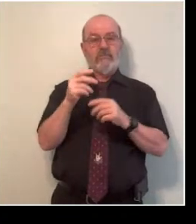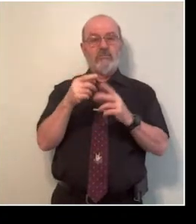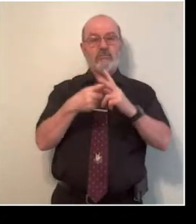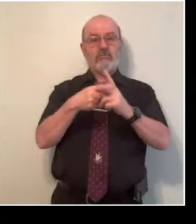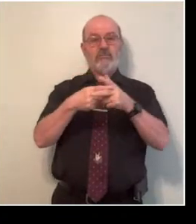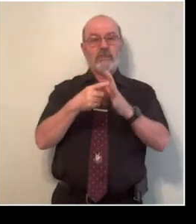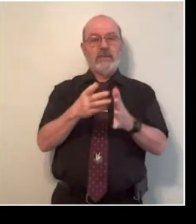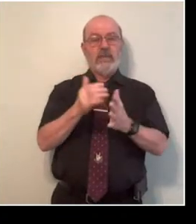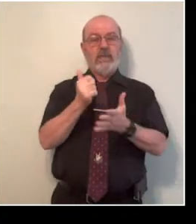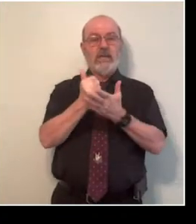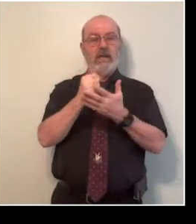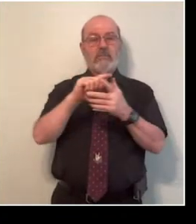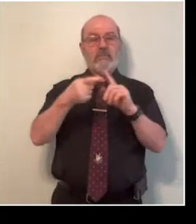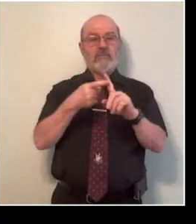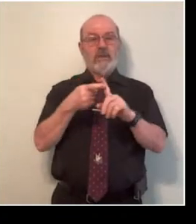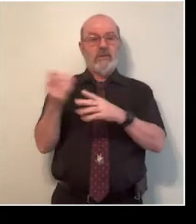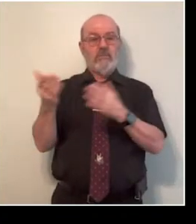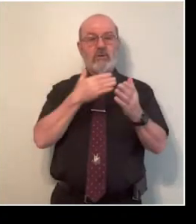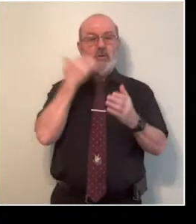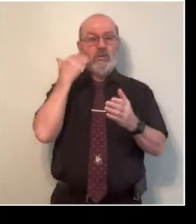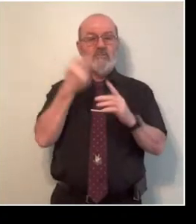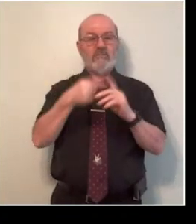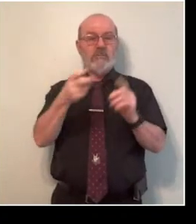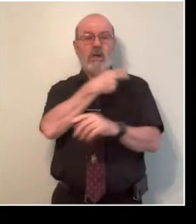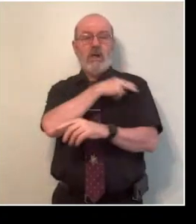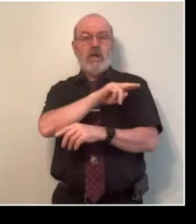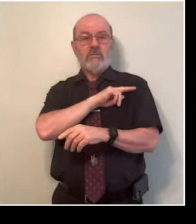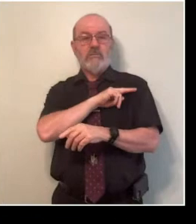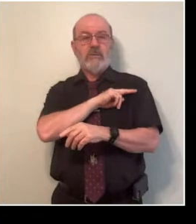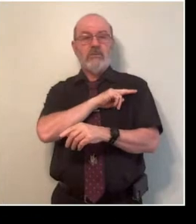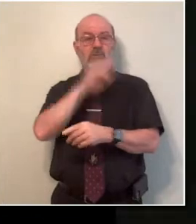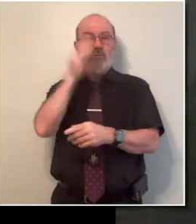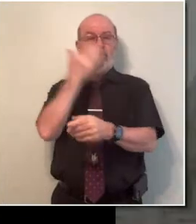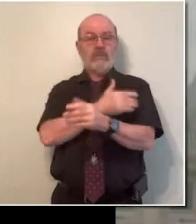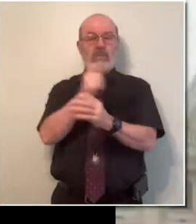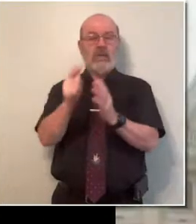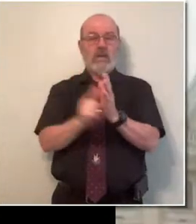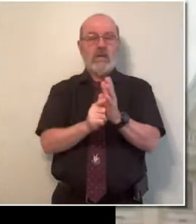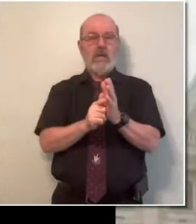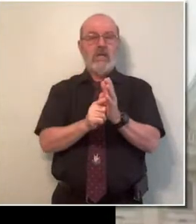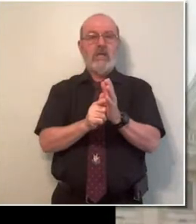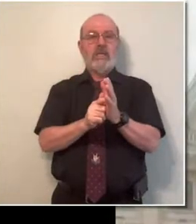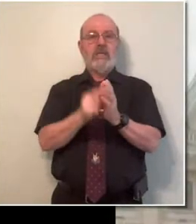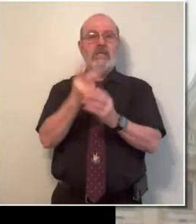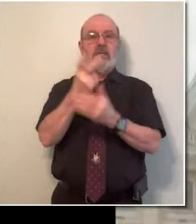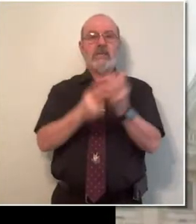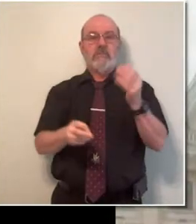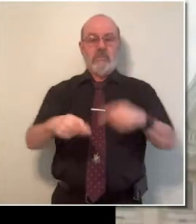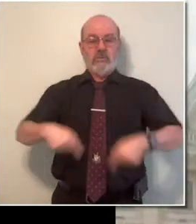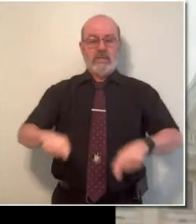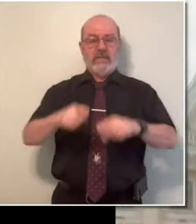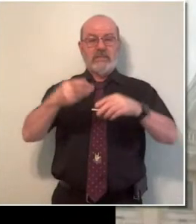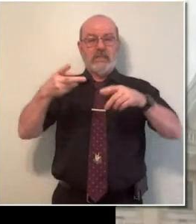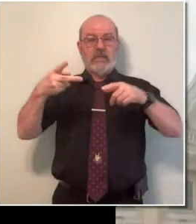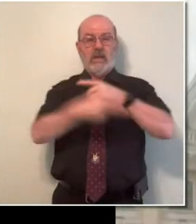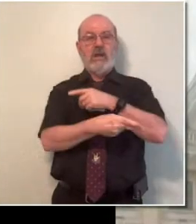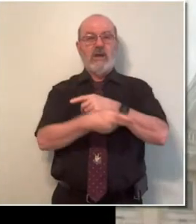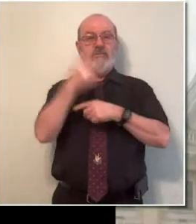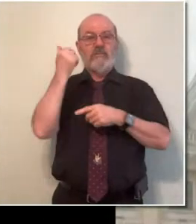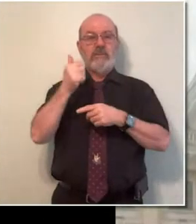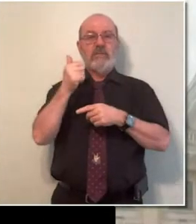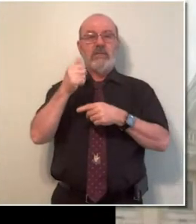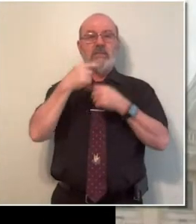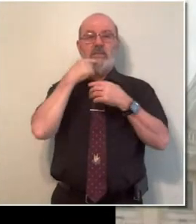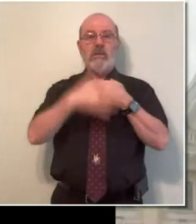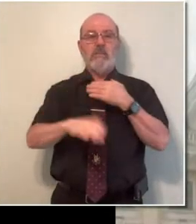friend of ours bring home from the hospital her son-in-law. He had both legs amputated because of a blood clot